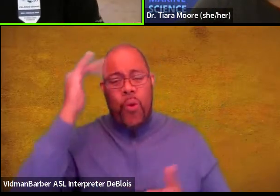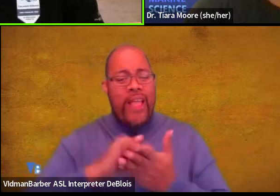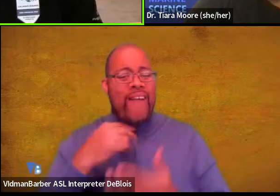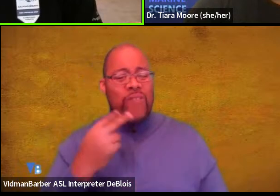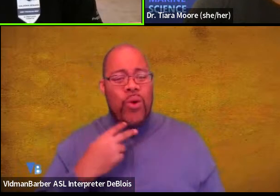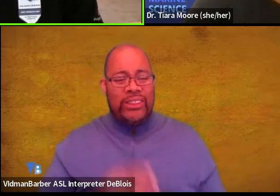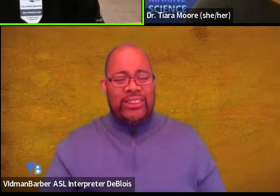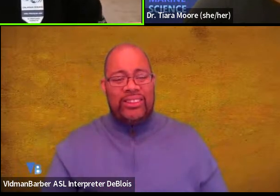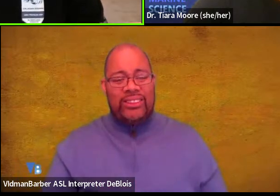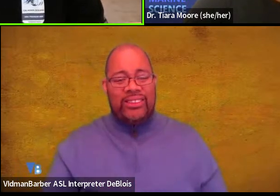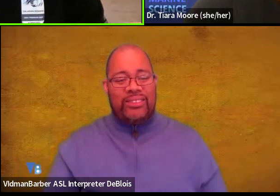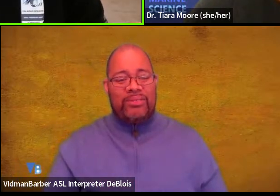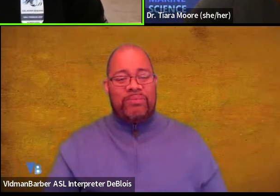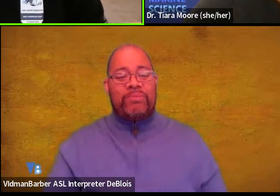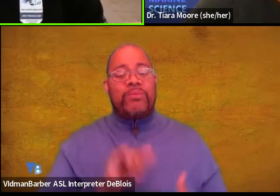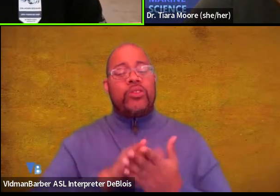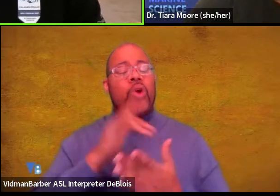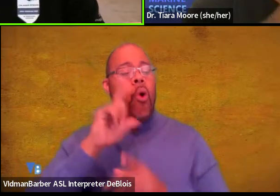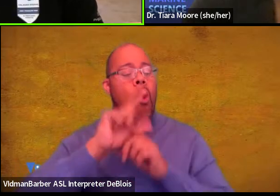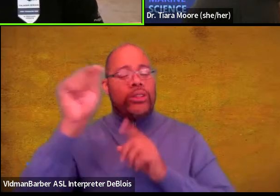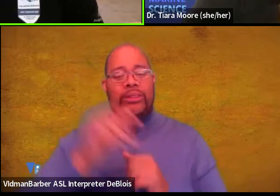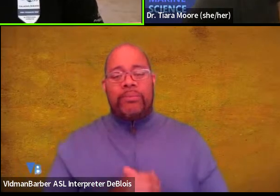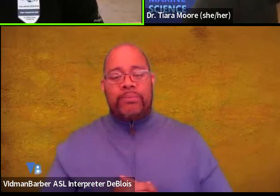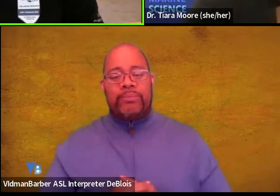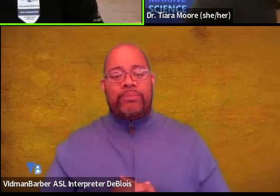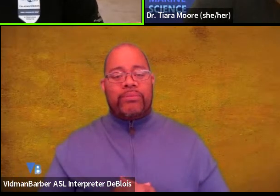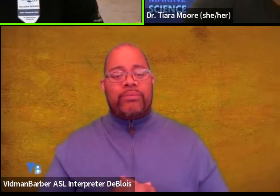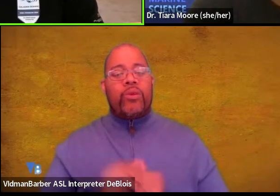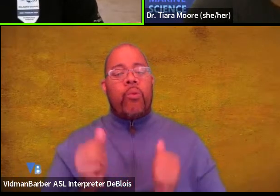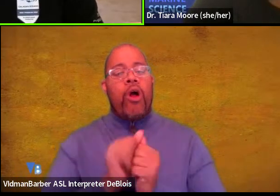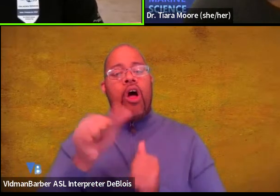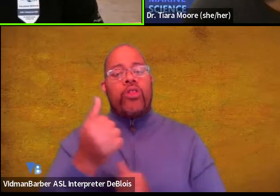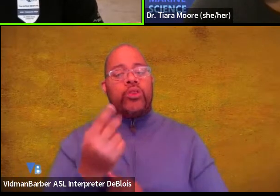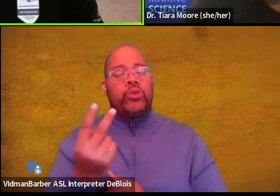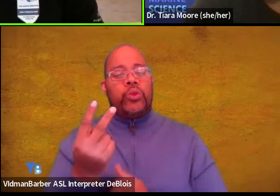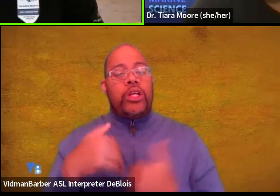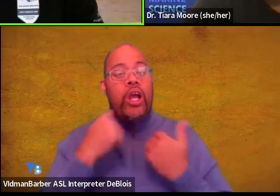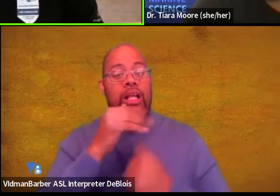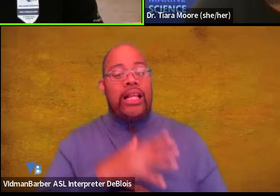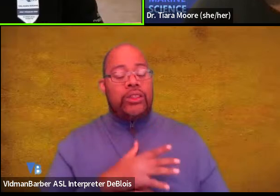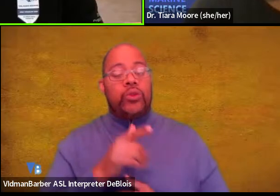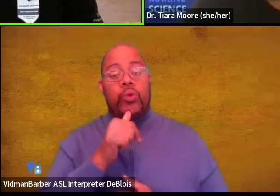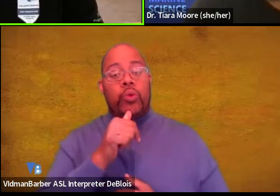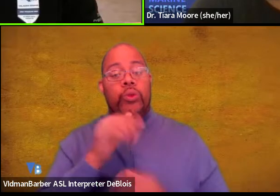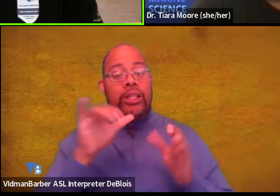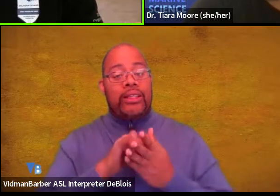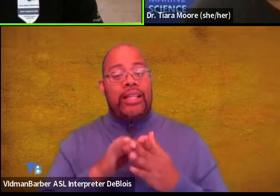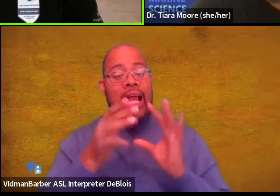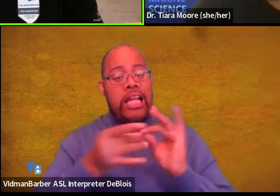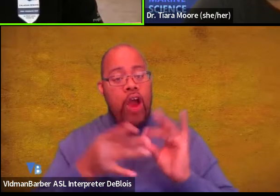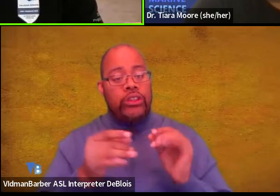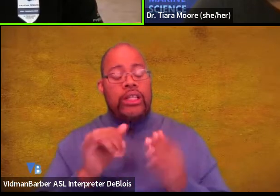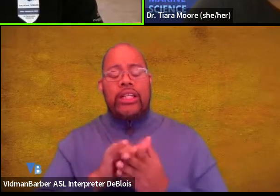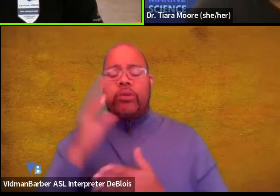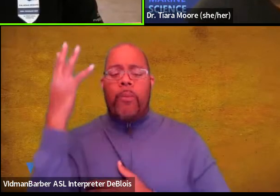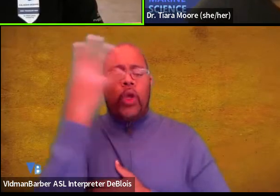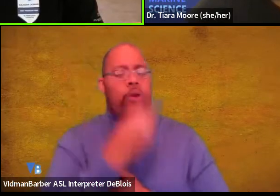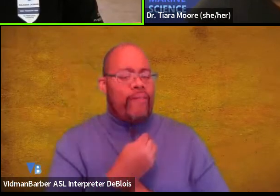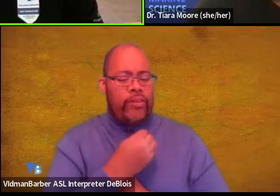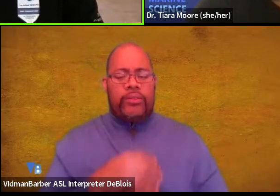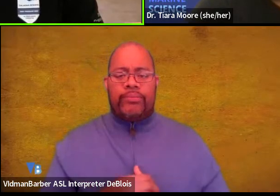voice. This is awesome. Along with the other two young ladies who did the narration, that was beautifully